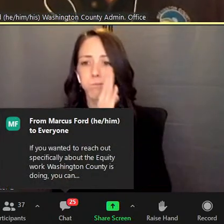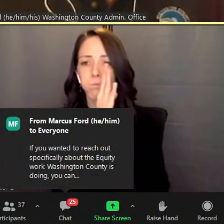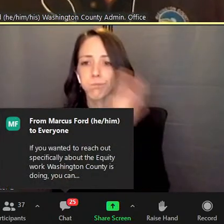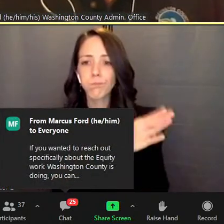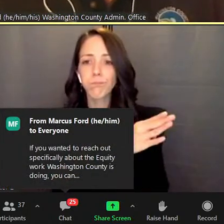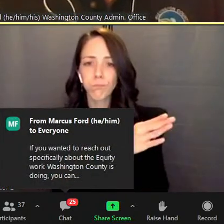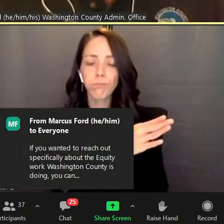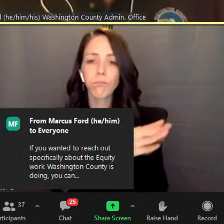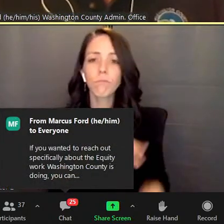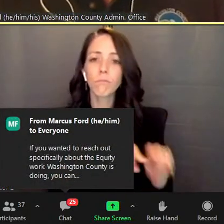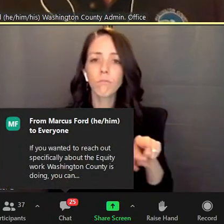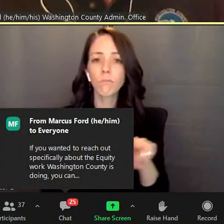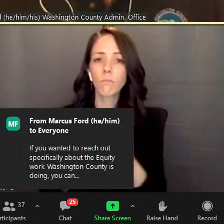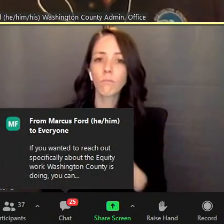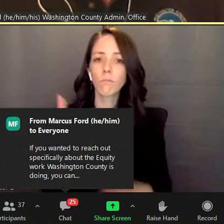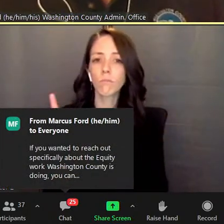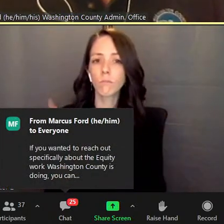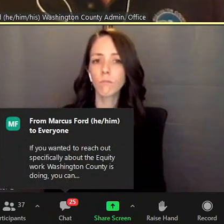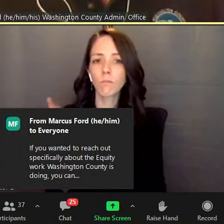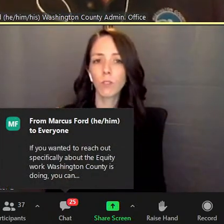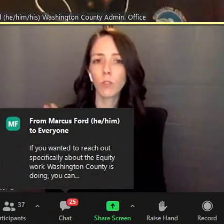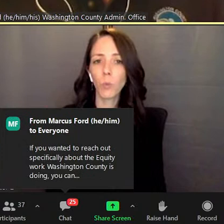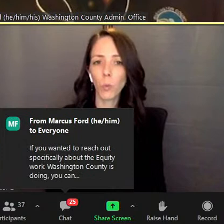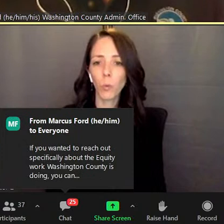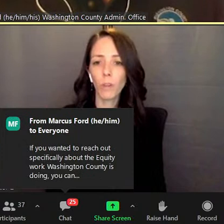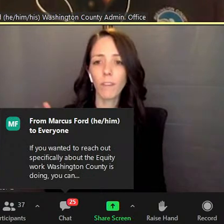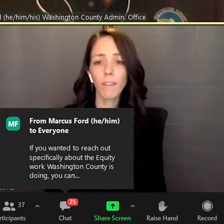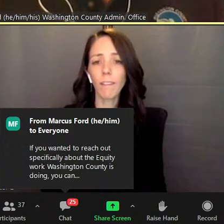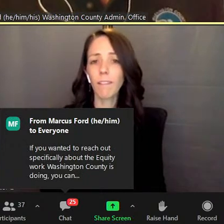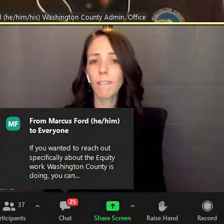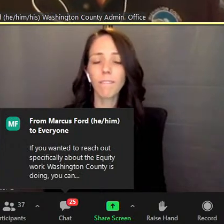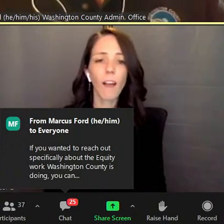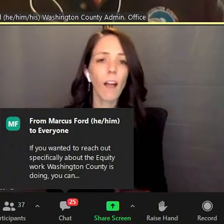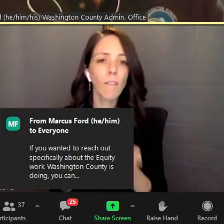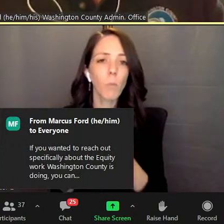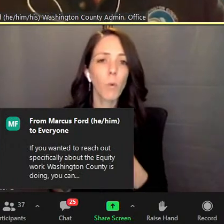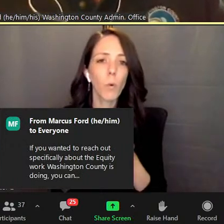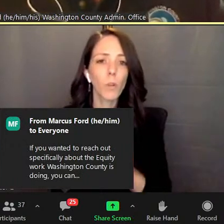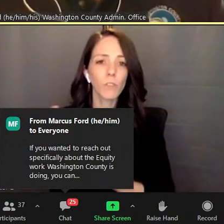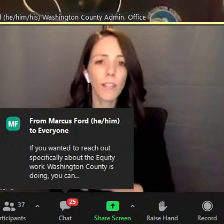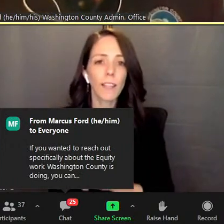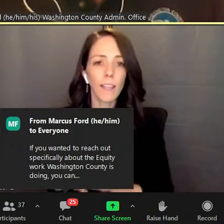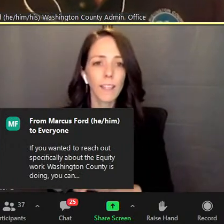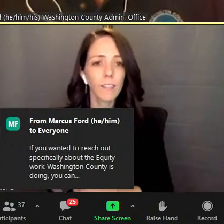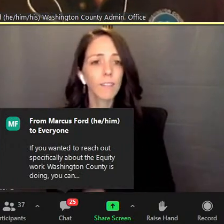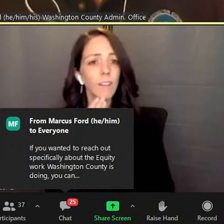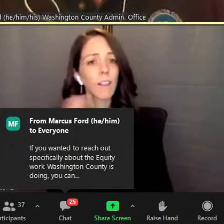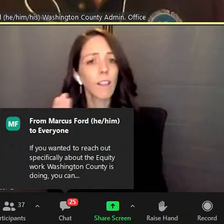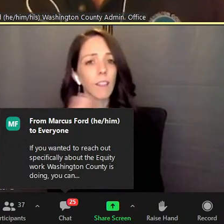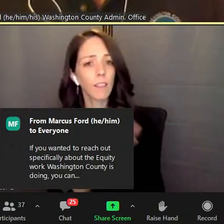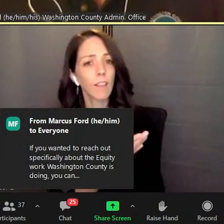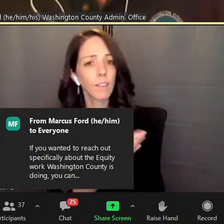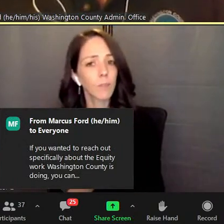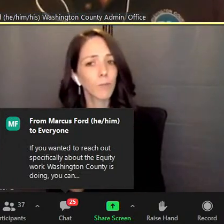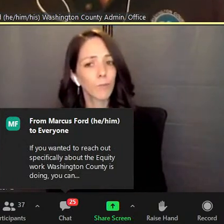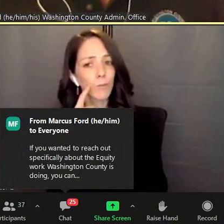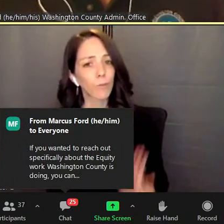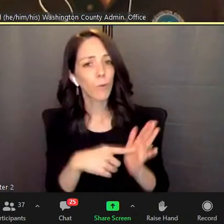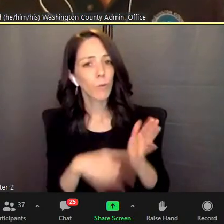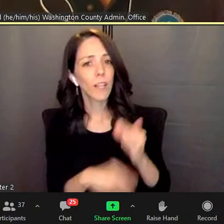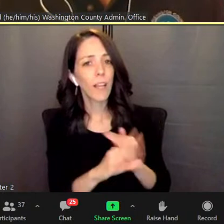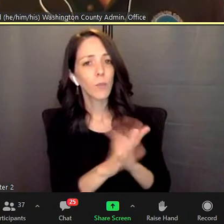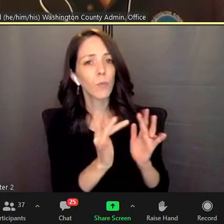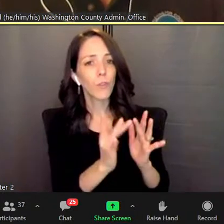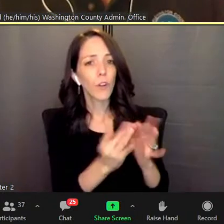Dorian's, in case there's follow-up here. And thank you, Justice. We noted you've left contact information as well, so